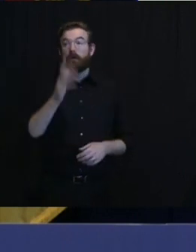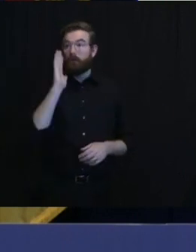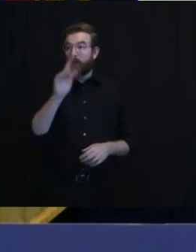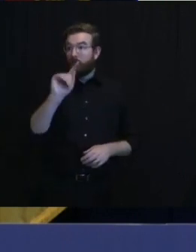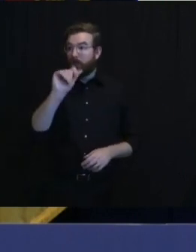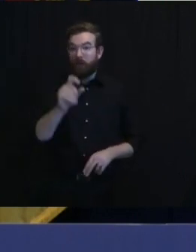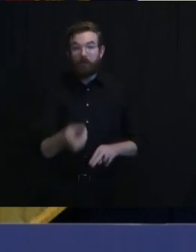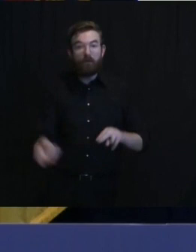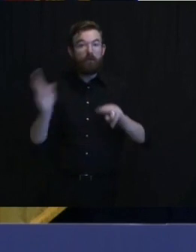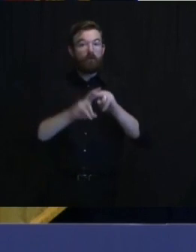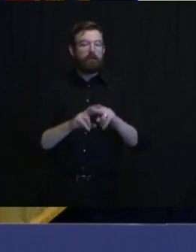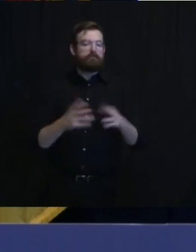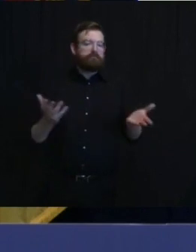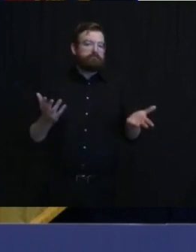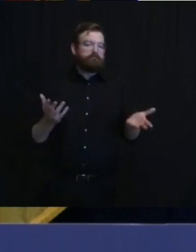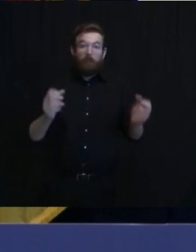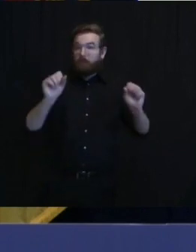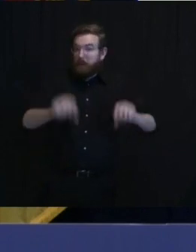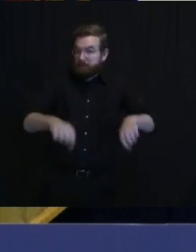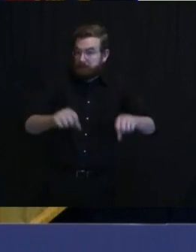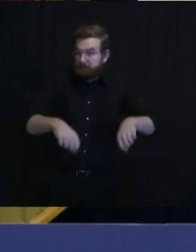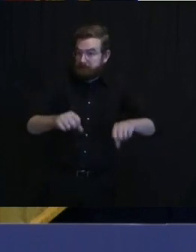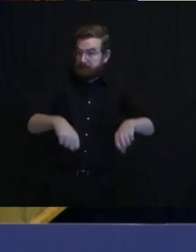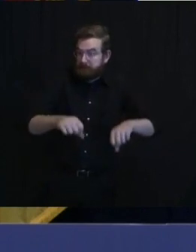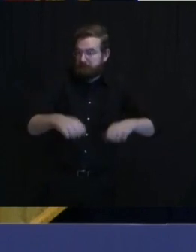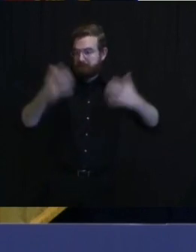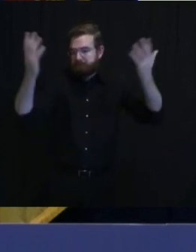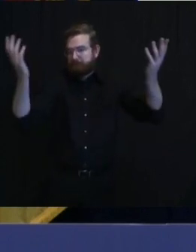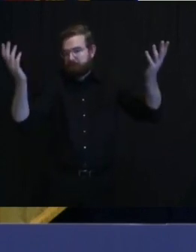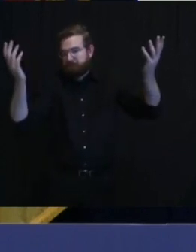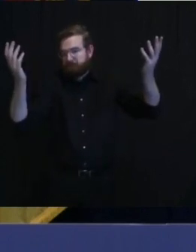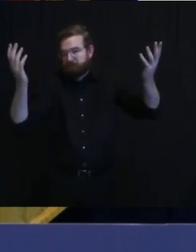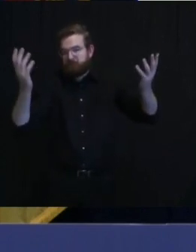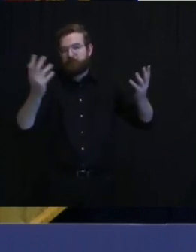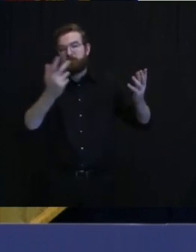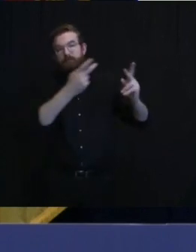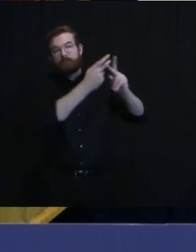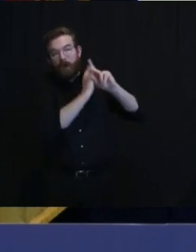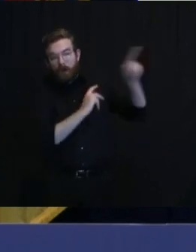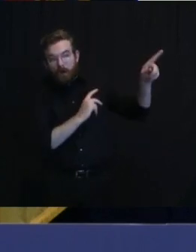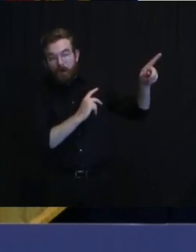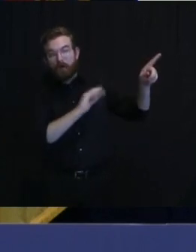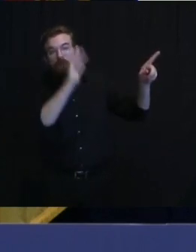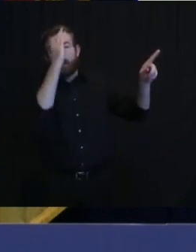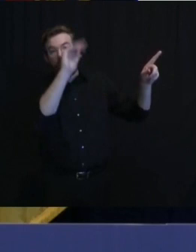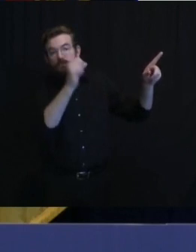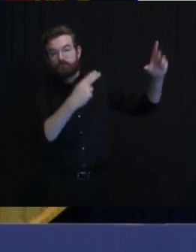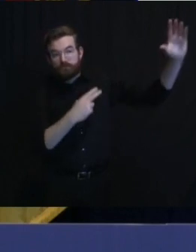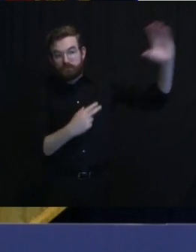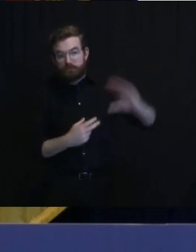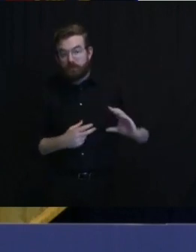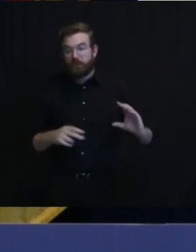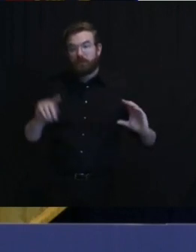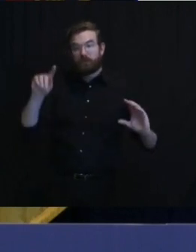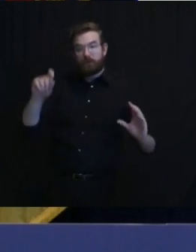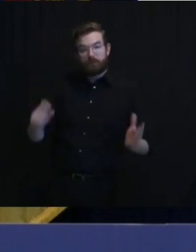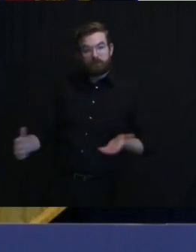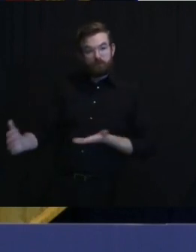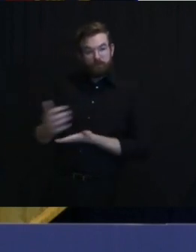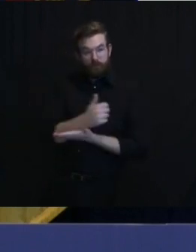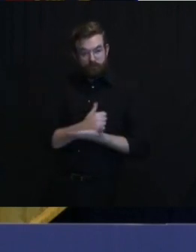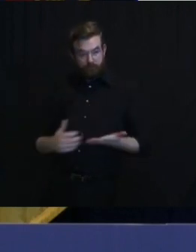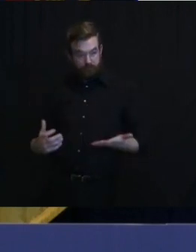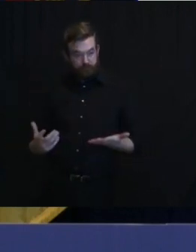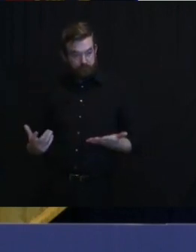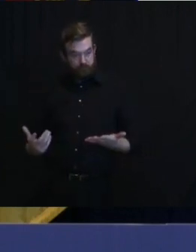of revenue alternatives have got to be on the table in these unprecedented times. Matt, anything you want to add? Are you good with that? Just as the